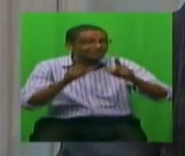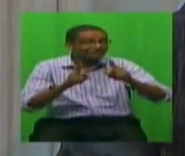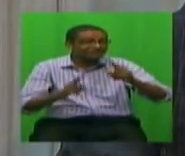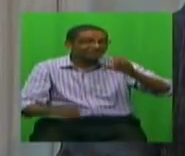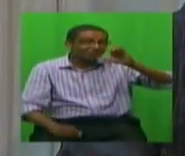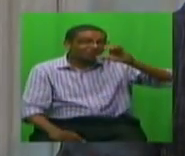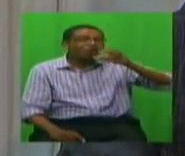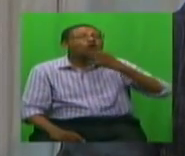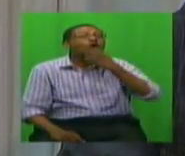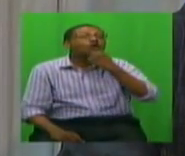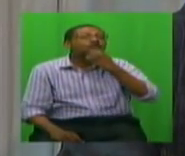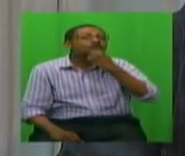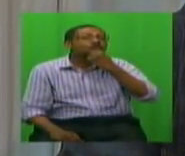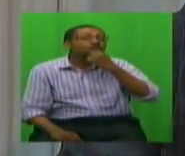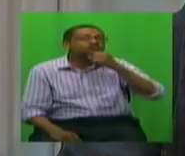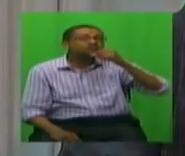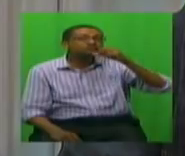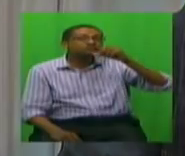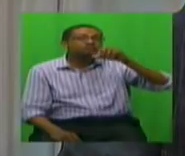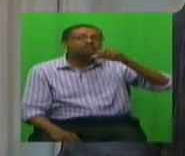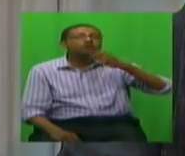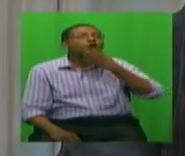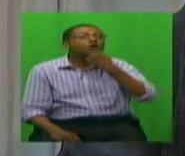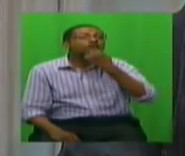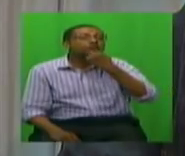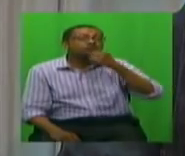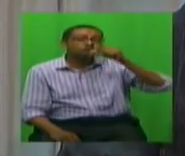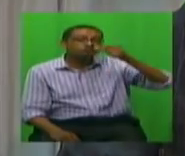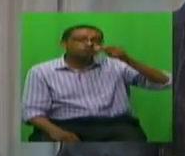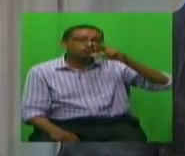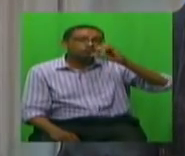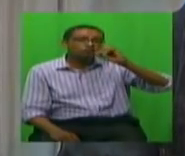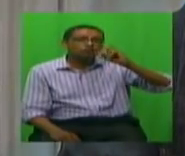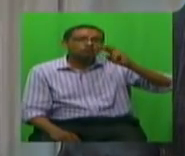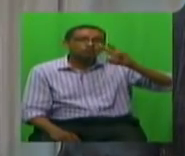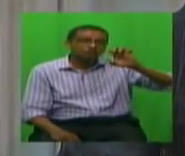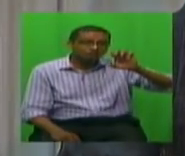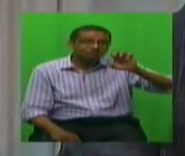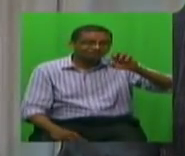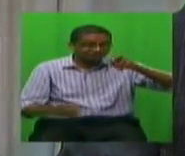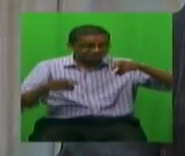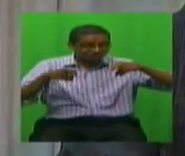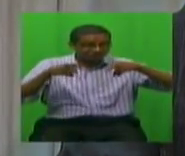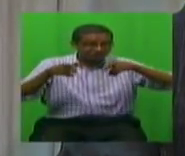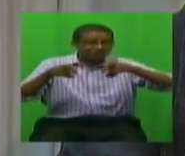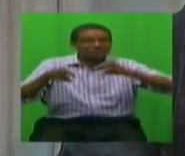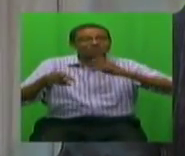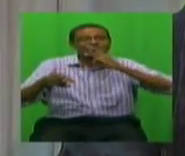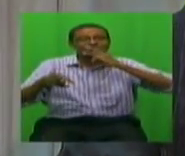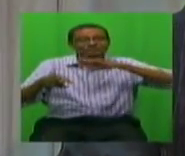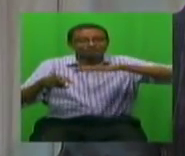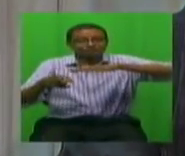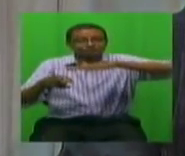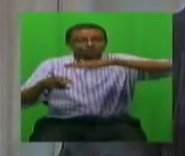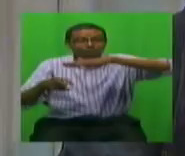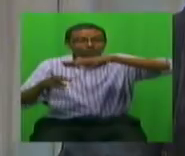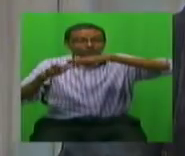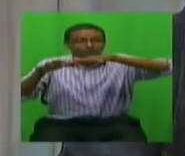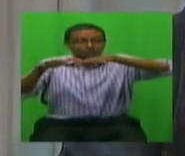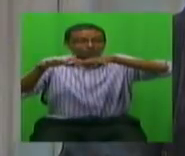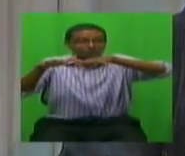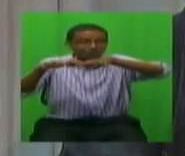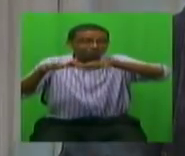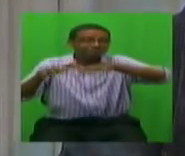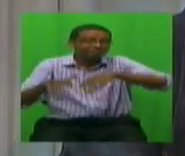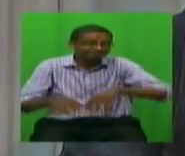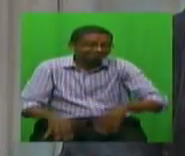still underwater. The roads, the farms were underwater. Once we get to that stage, those whatever was on the ground in